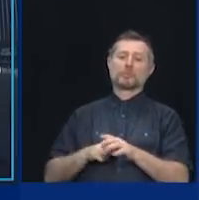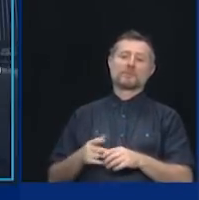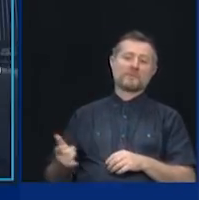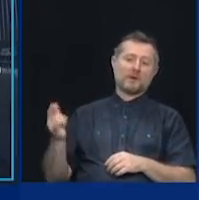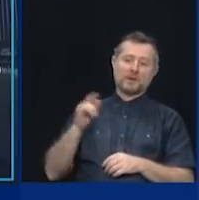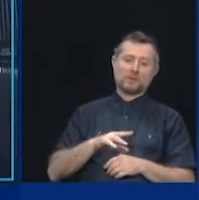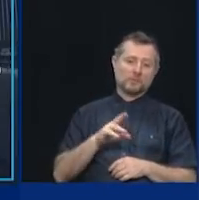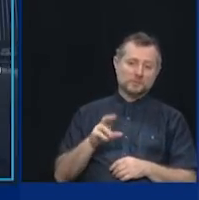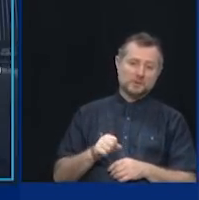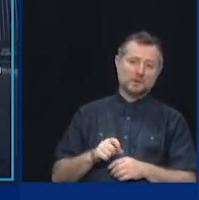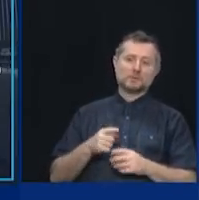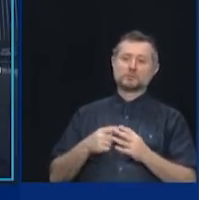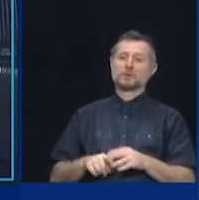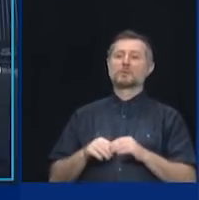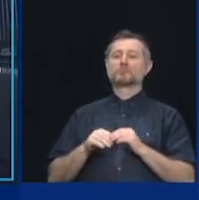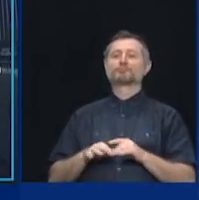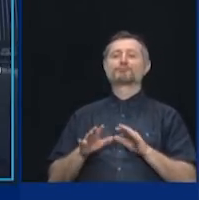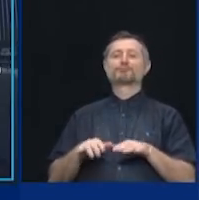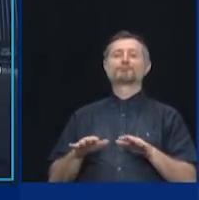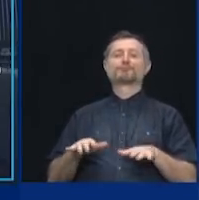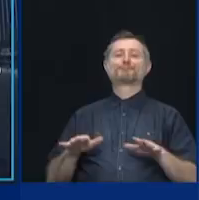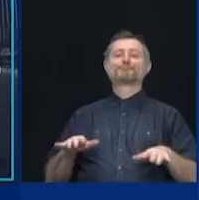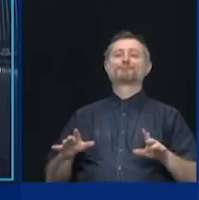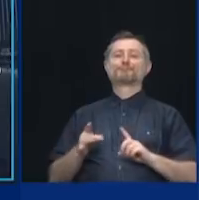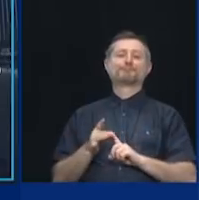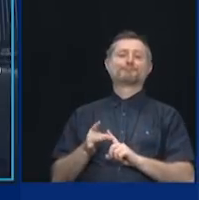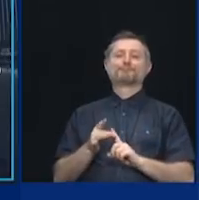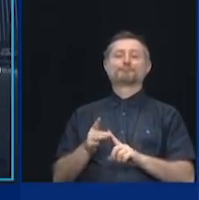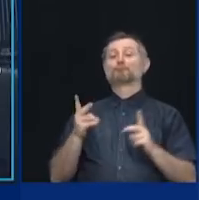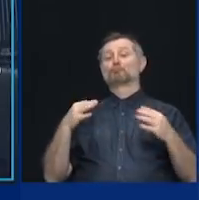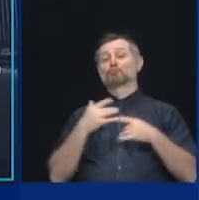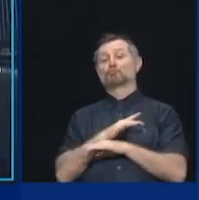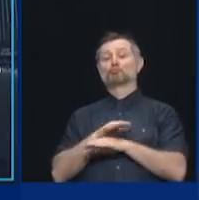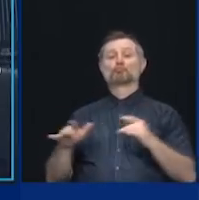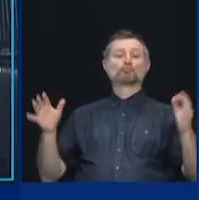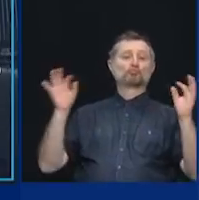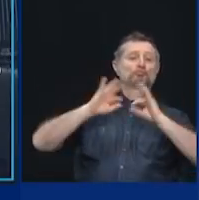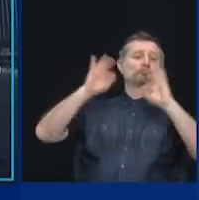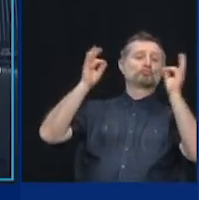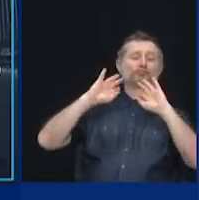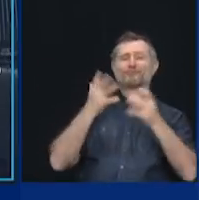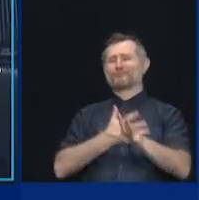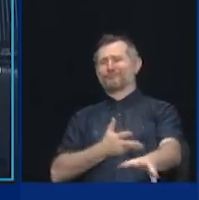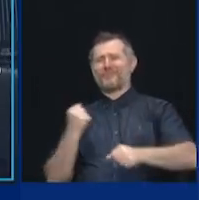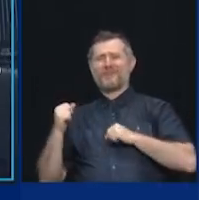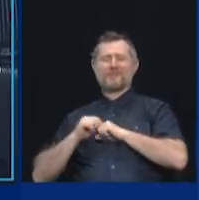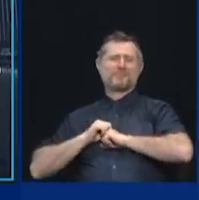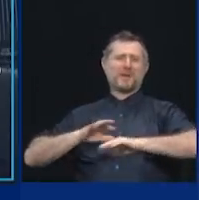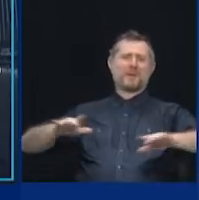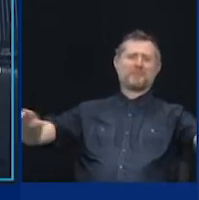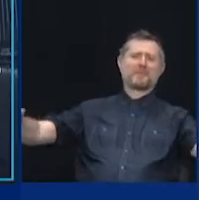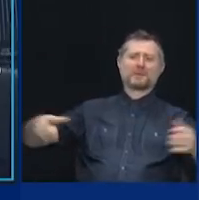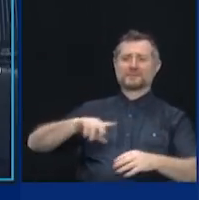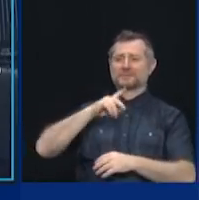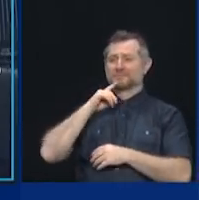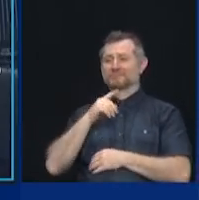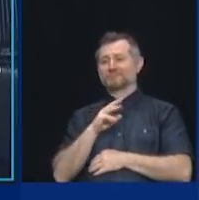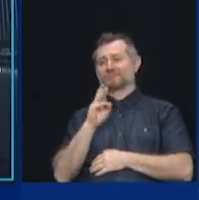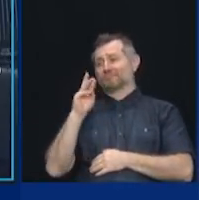States, everybody misses it, it moves faster than the World Health Organization, moves faster than the